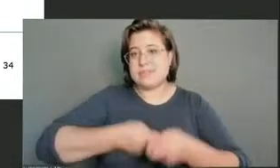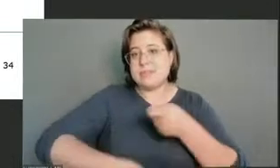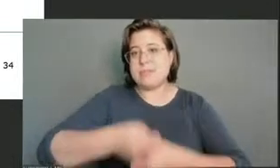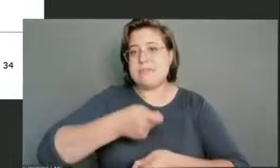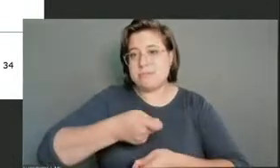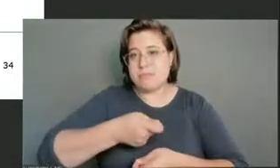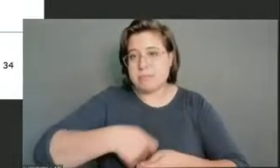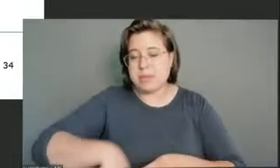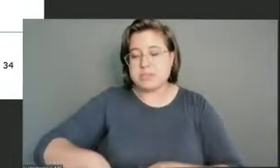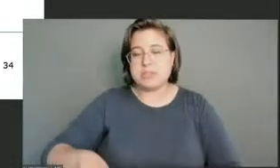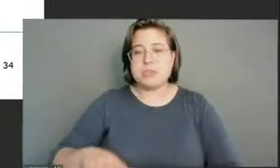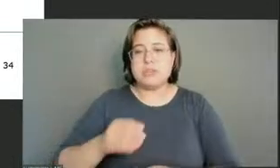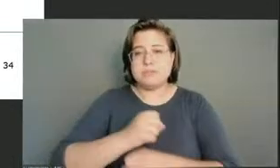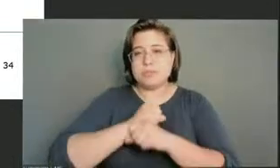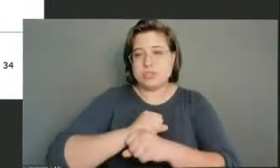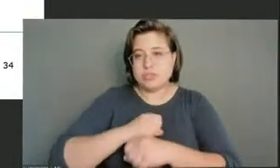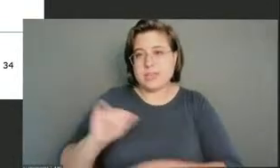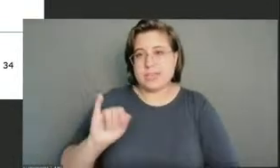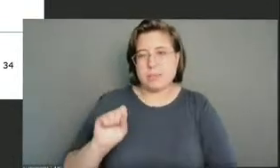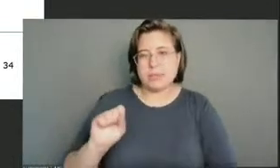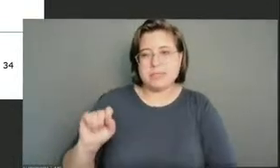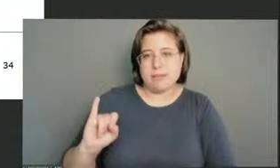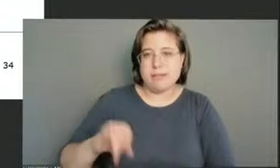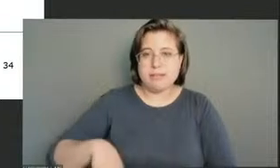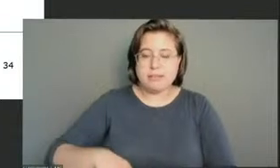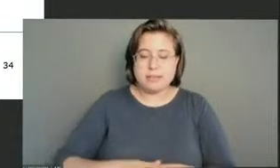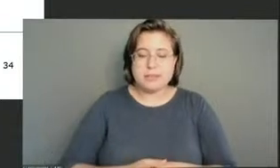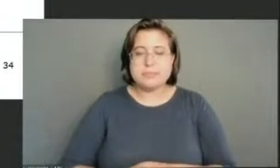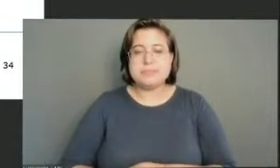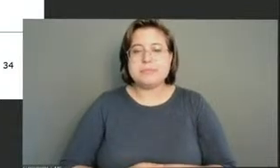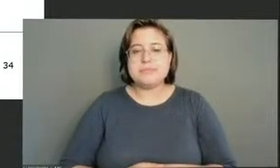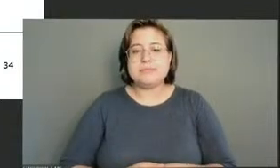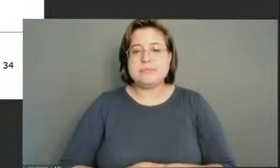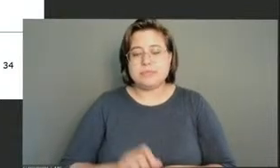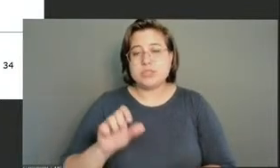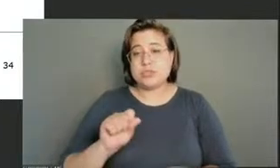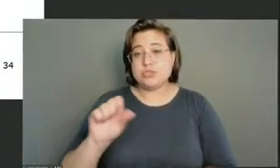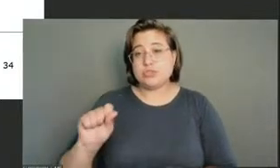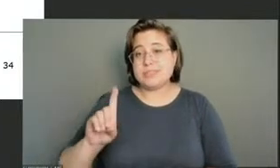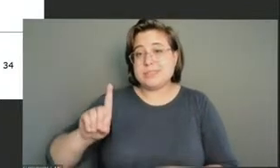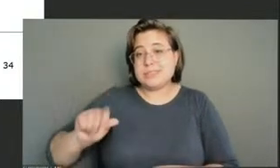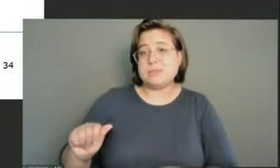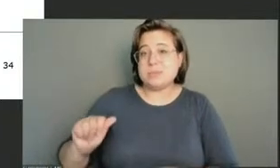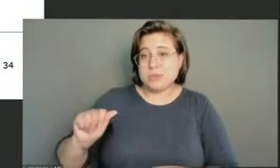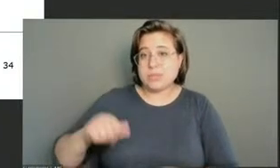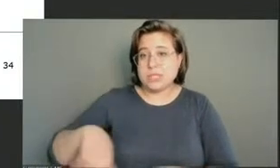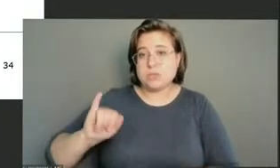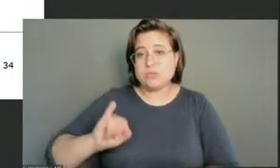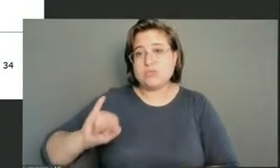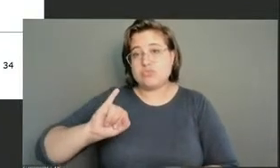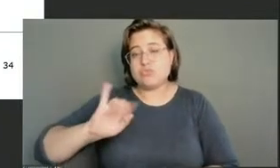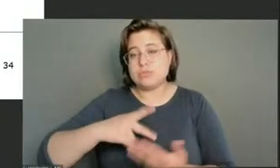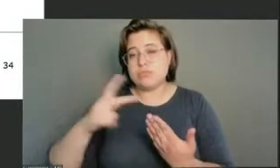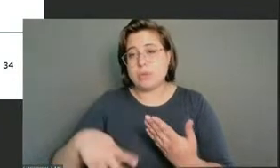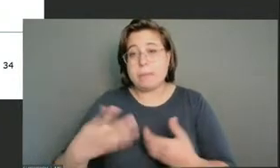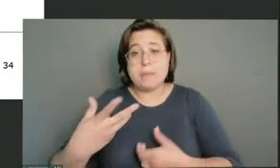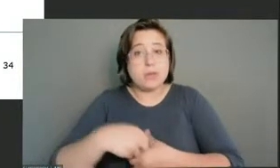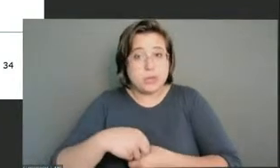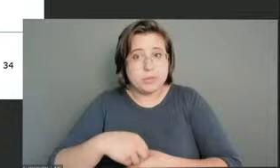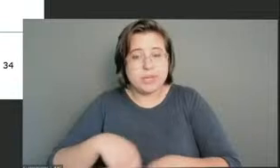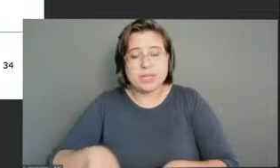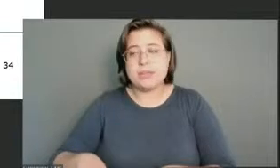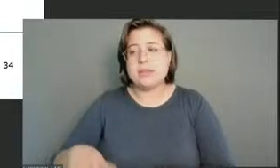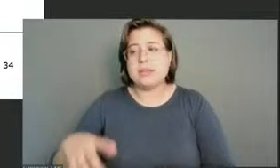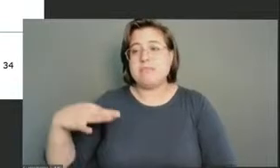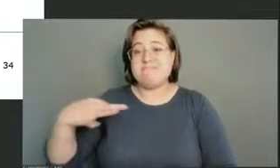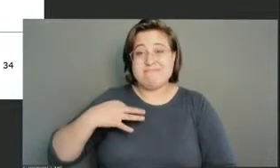income, SSI, Social Security disability insurance programs, including speeding up